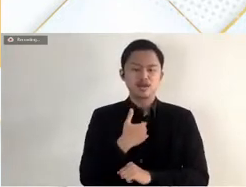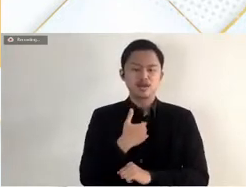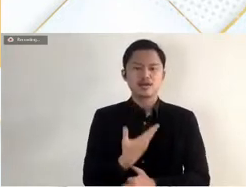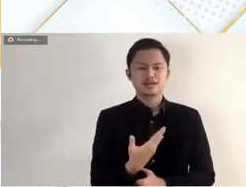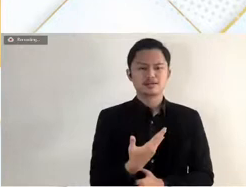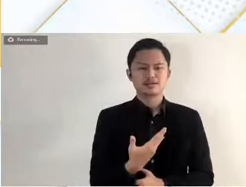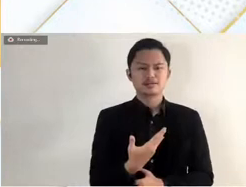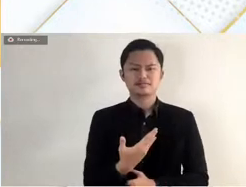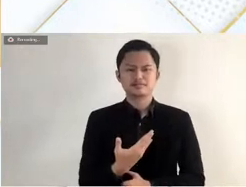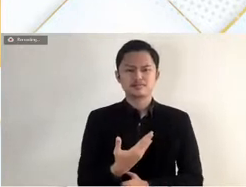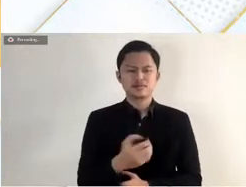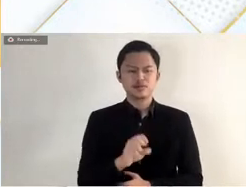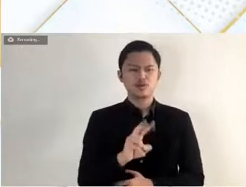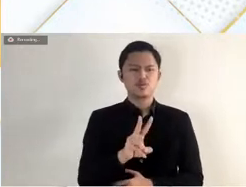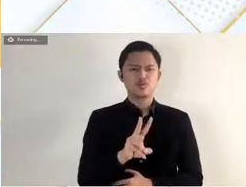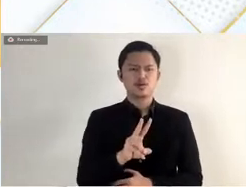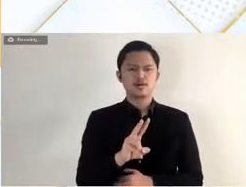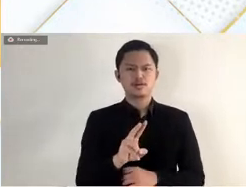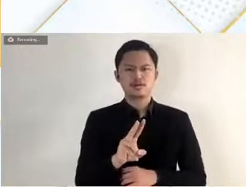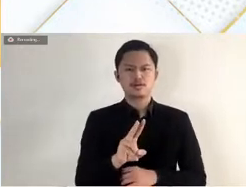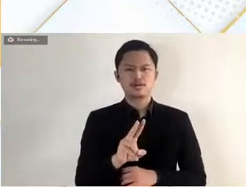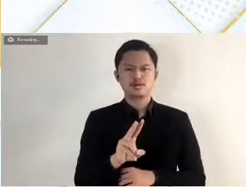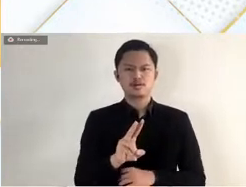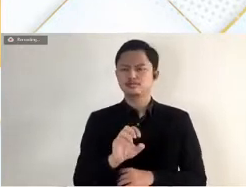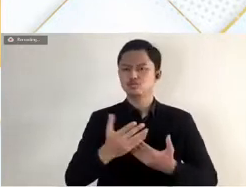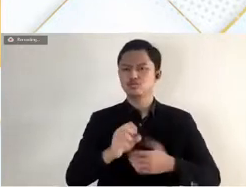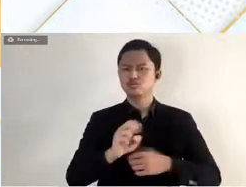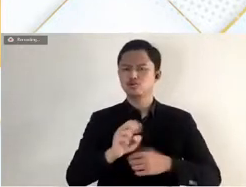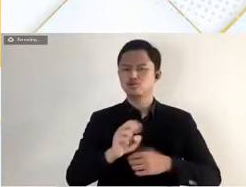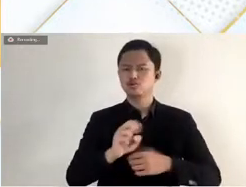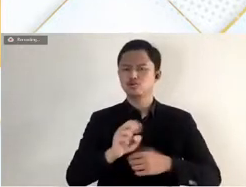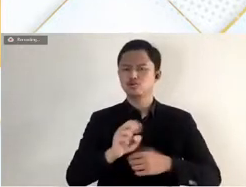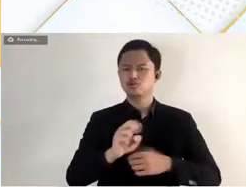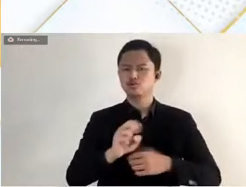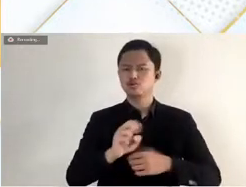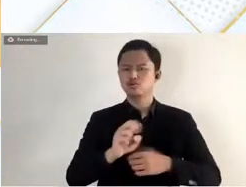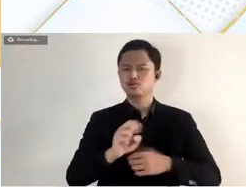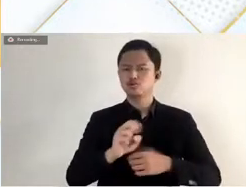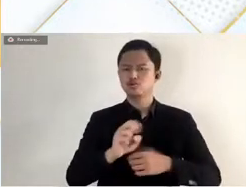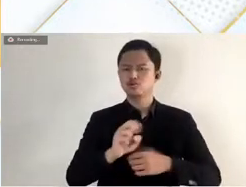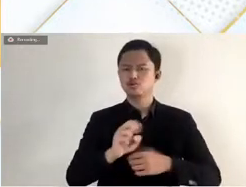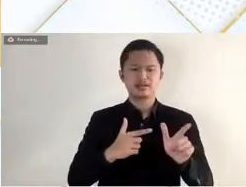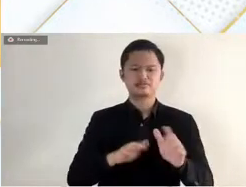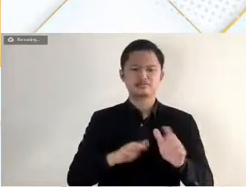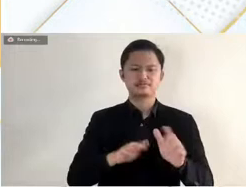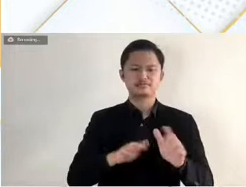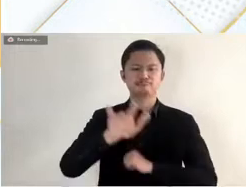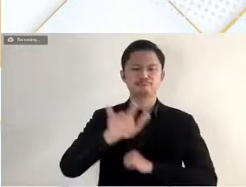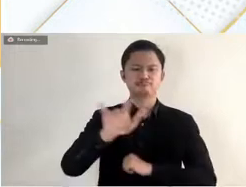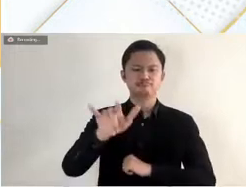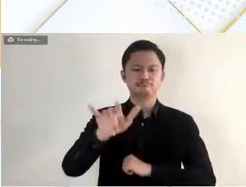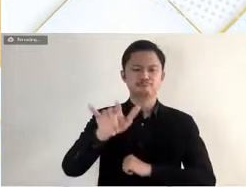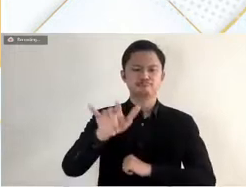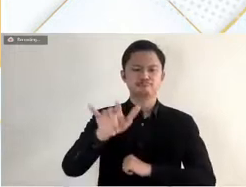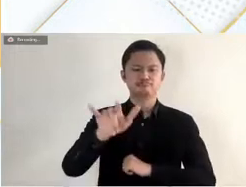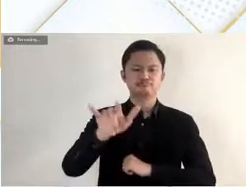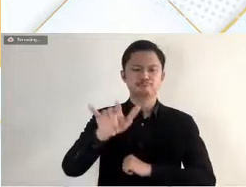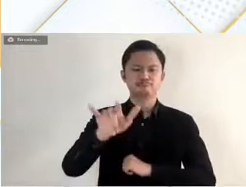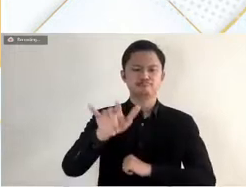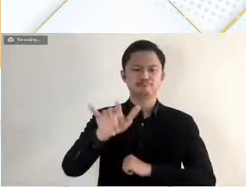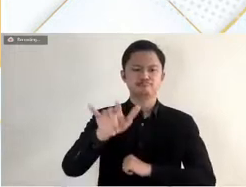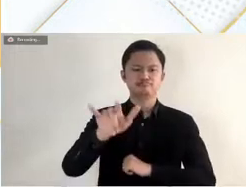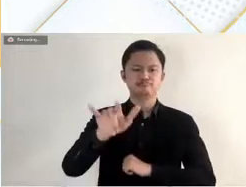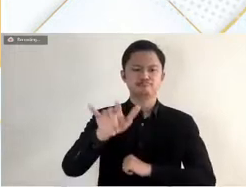292 soldiers, police officers, and military officers serving in the United Nations operations in